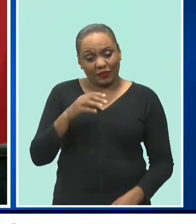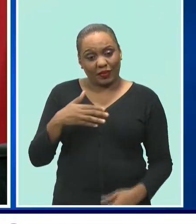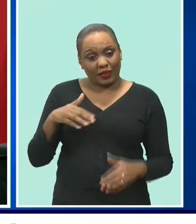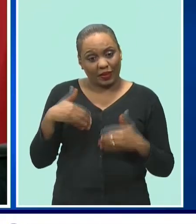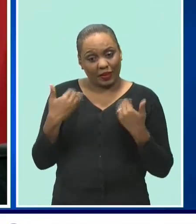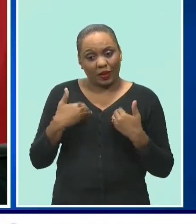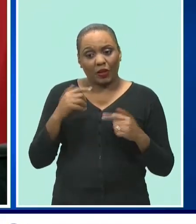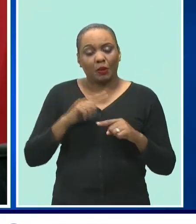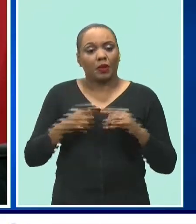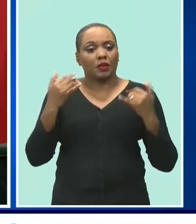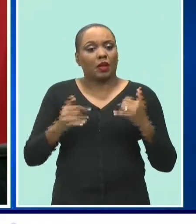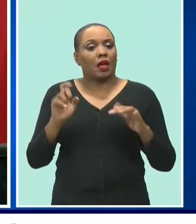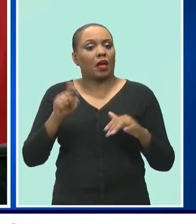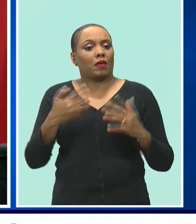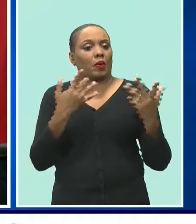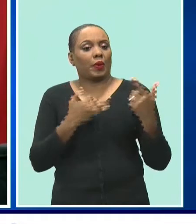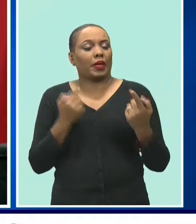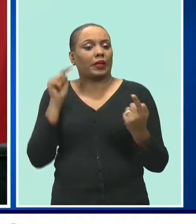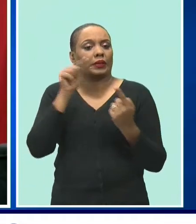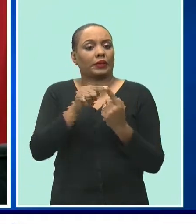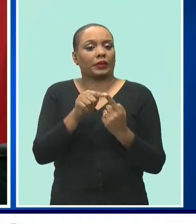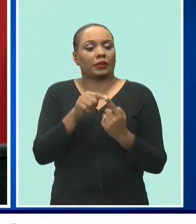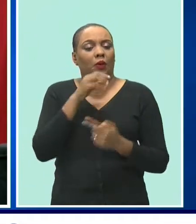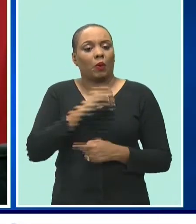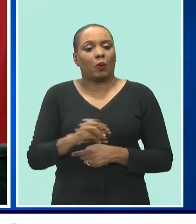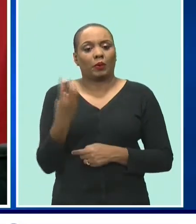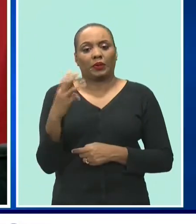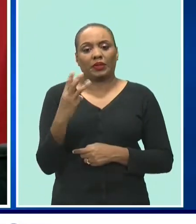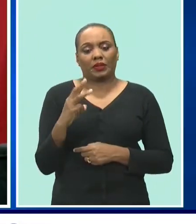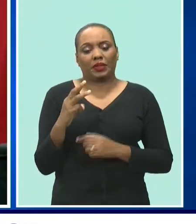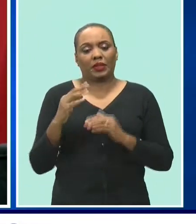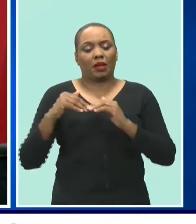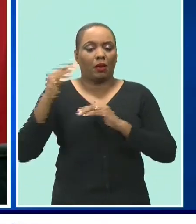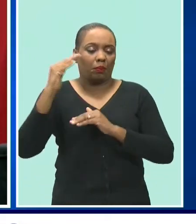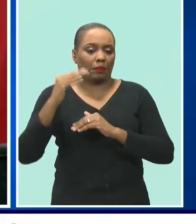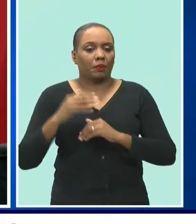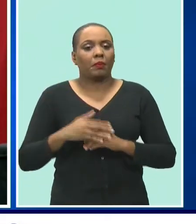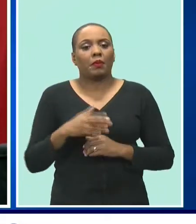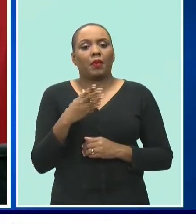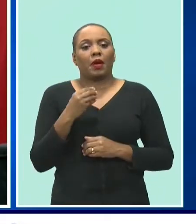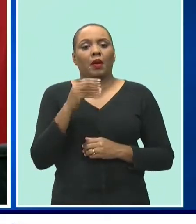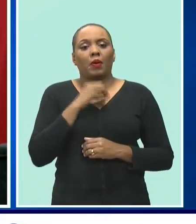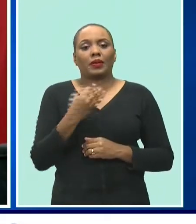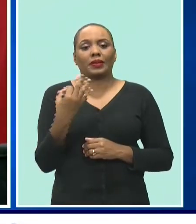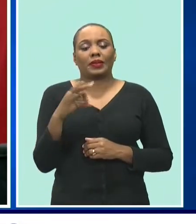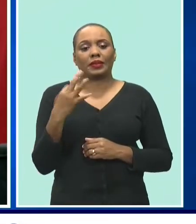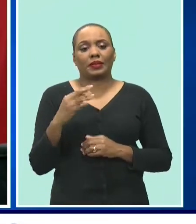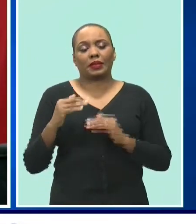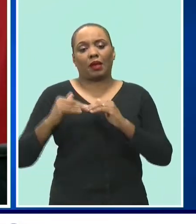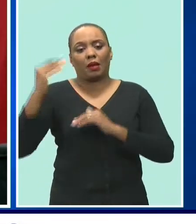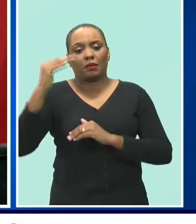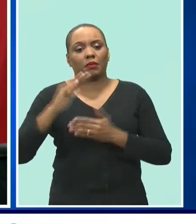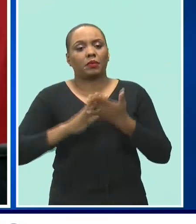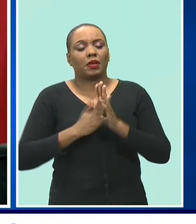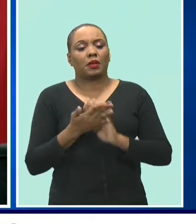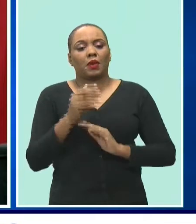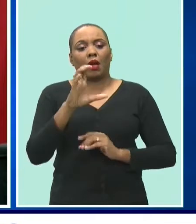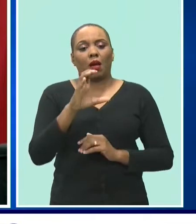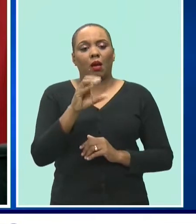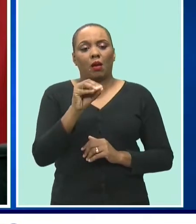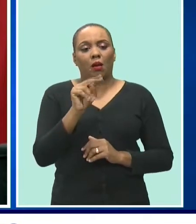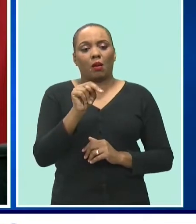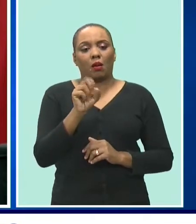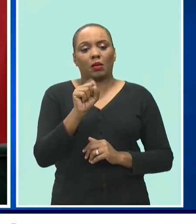wait until age 16 plus and age 19 to become a constable and a member of the regular